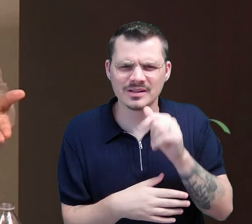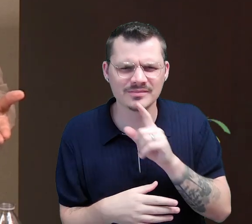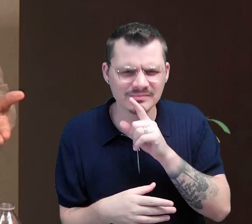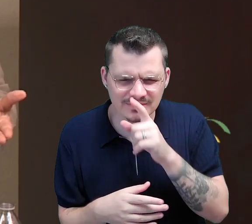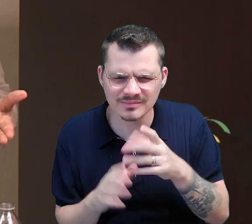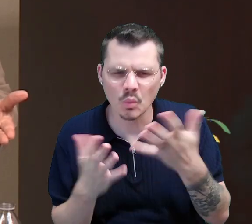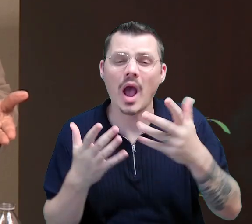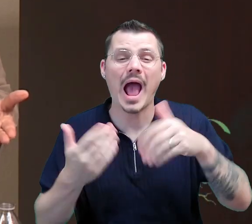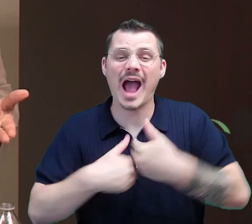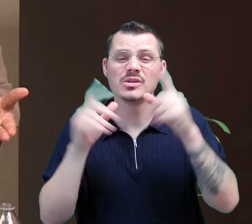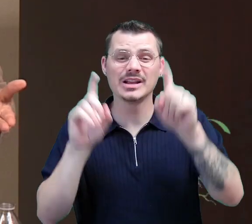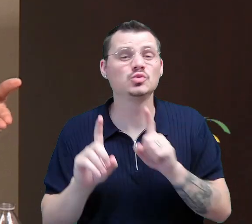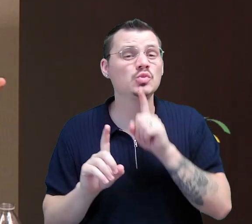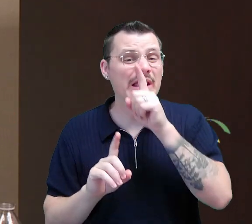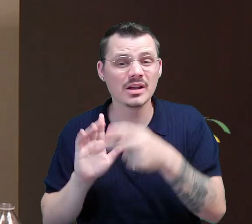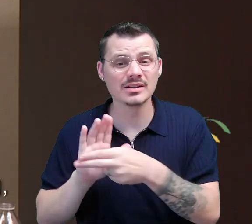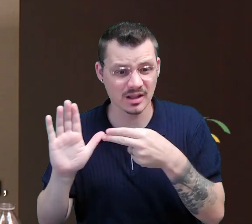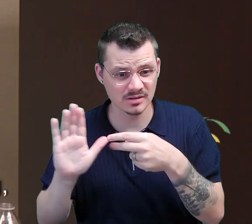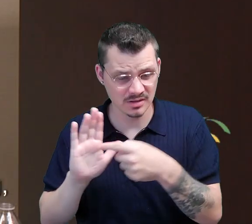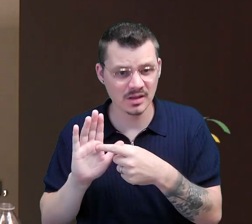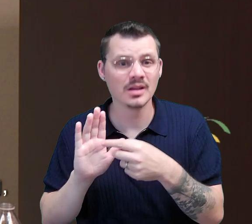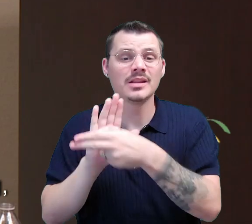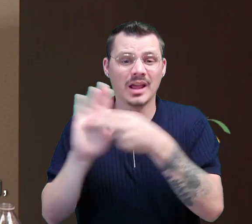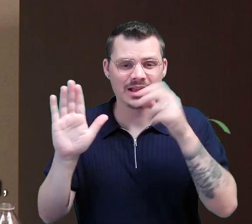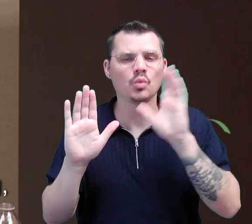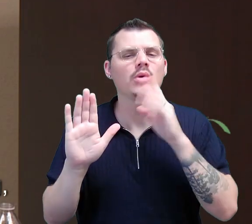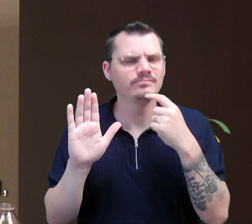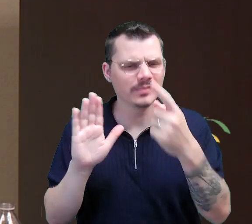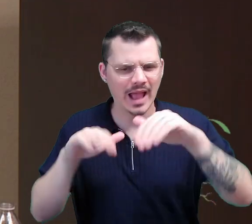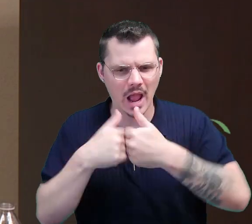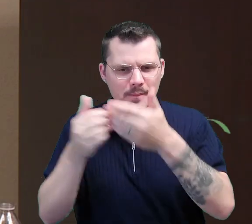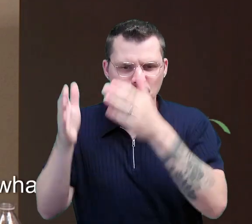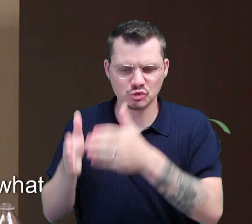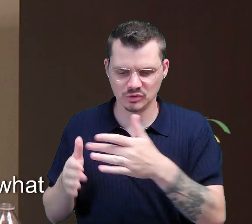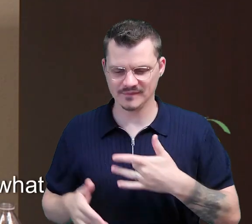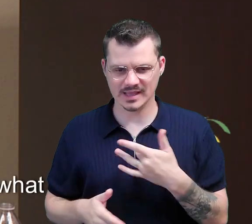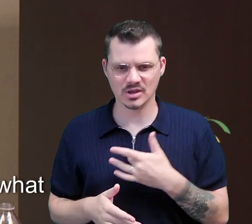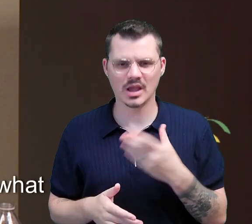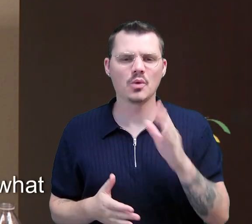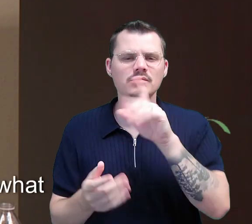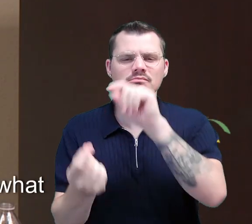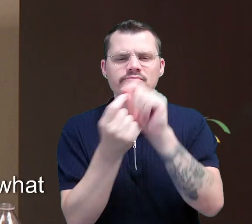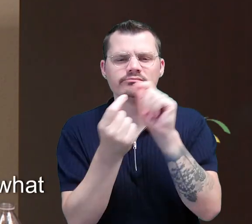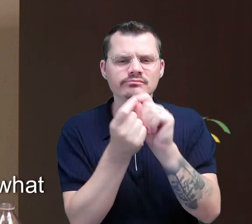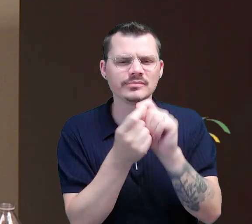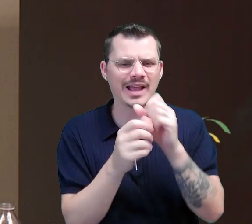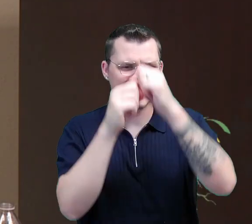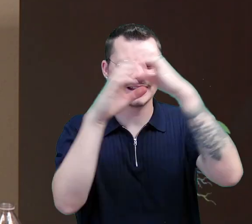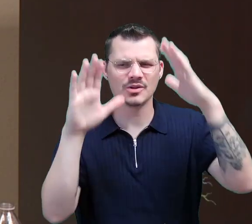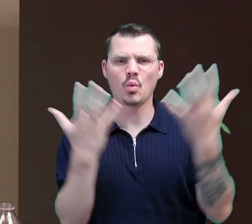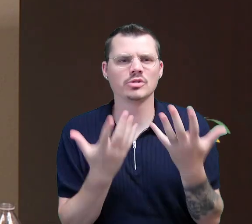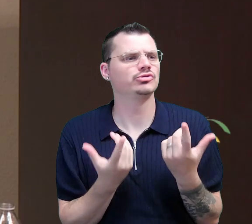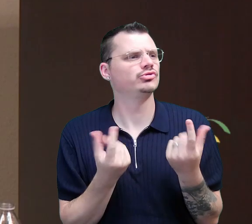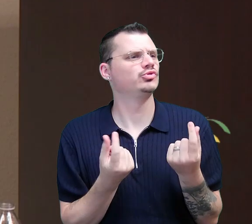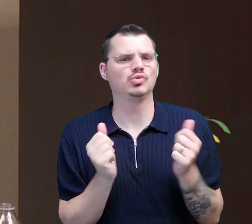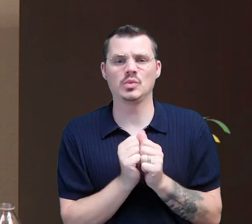of a real diagnosis? It tells you how the person is feeling, and it gives you specific ideas about what to do about